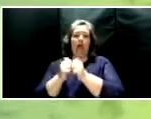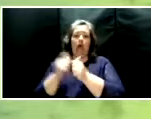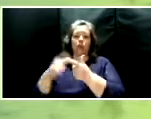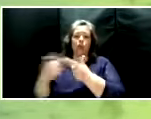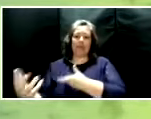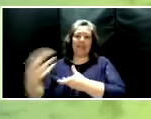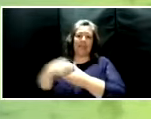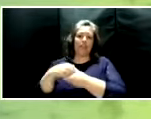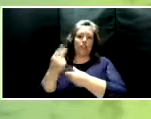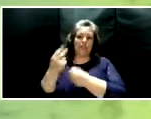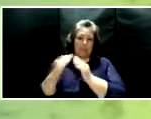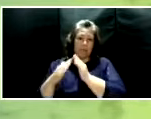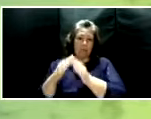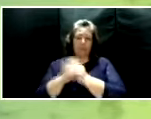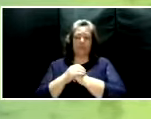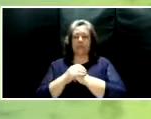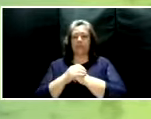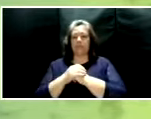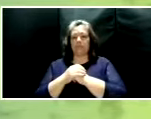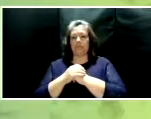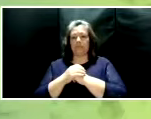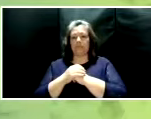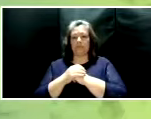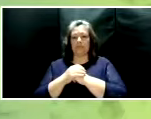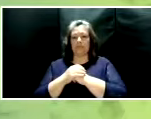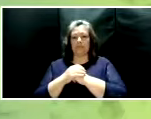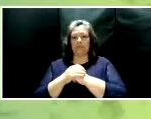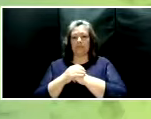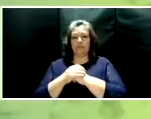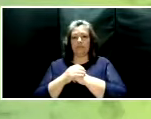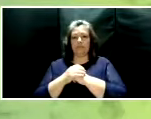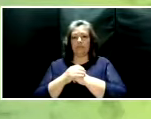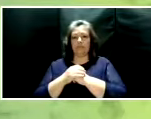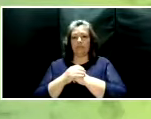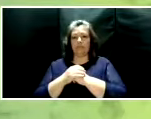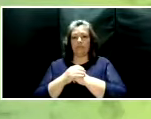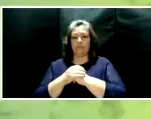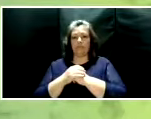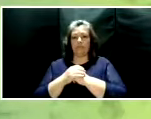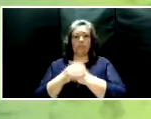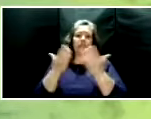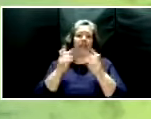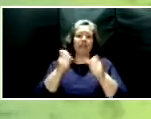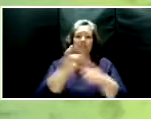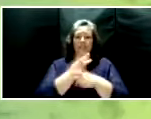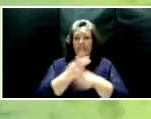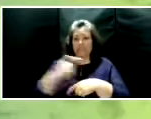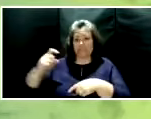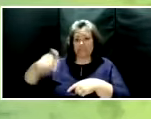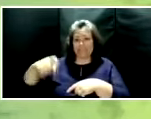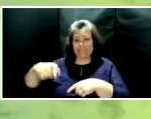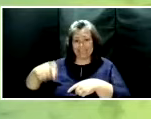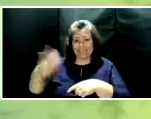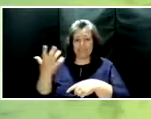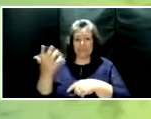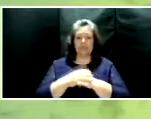community, examining, the points and the purposes of needs assessments, and